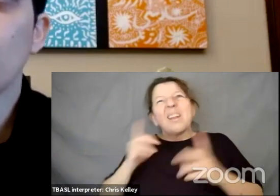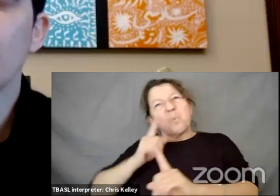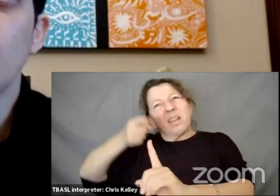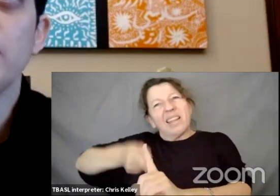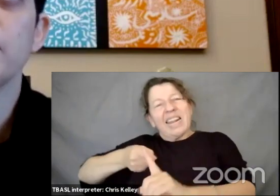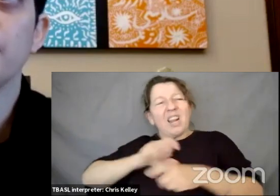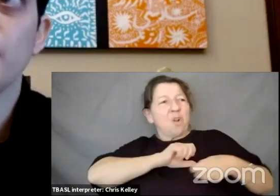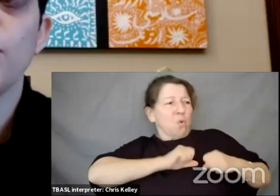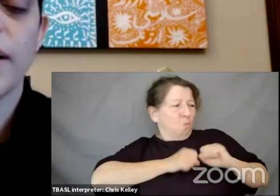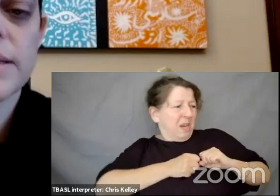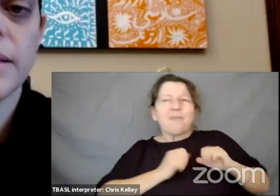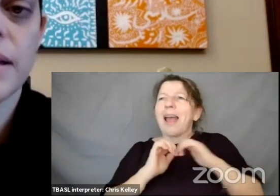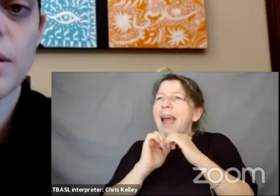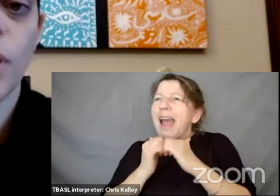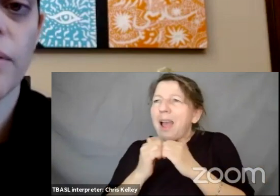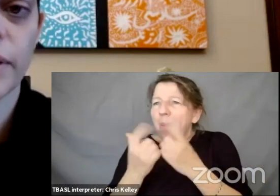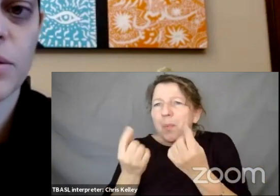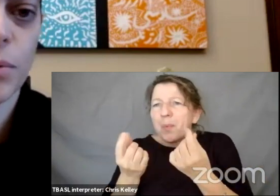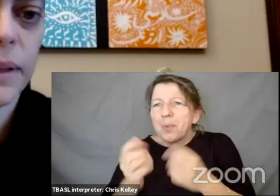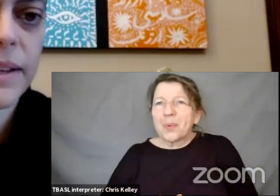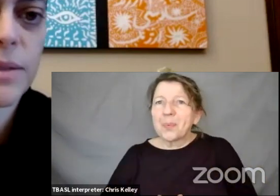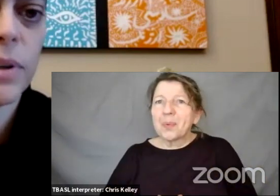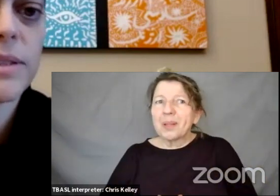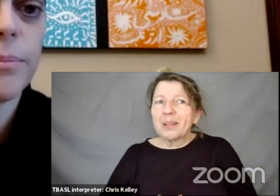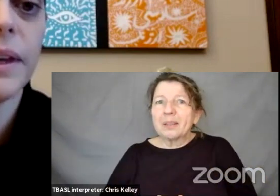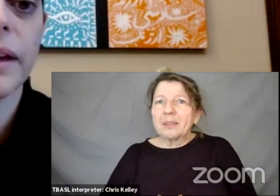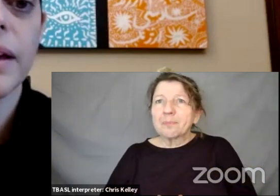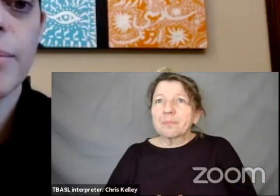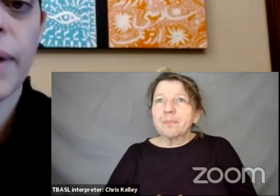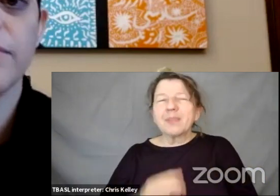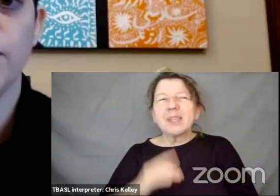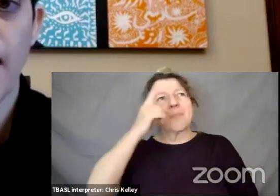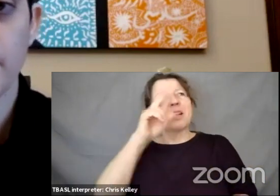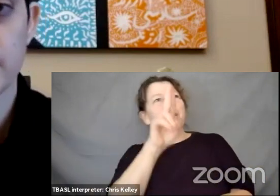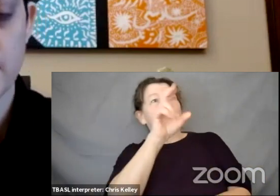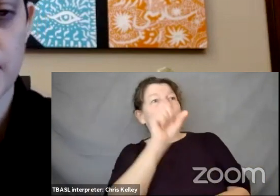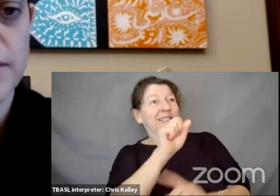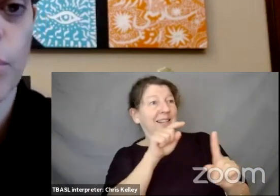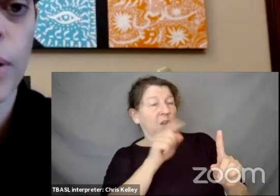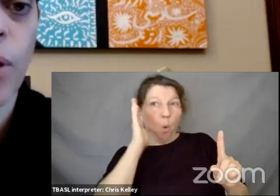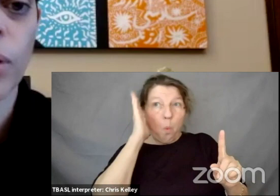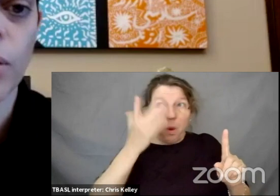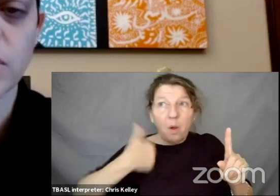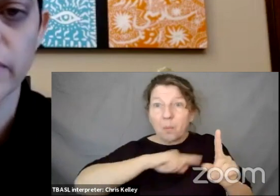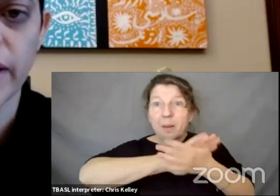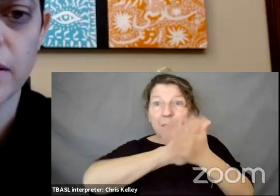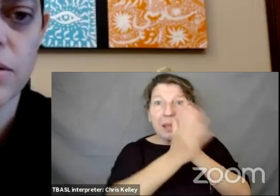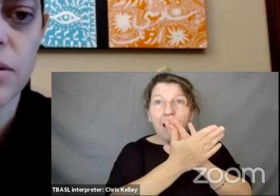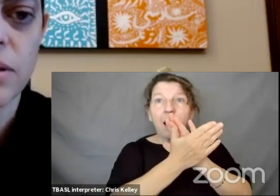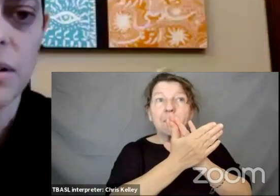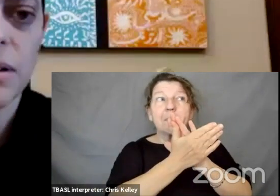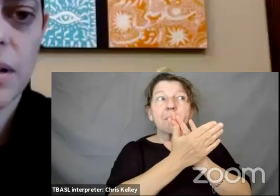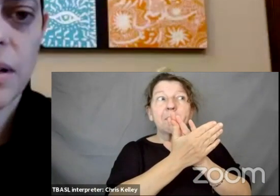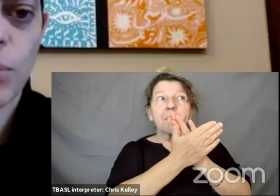you know, I wonder if the US as a nation will ever get to a place when something painful happens to us that we won't go to